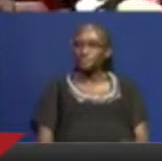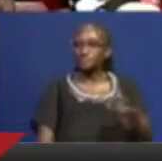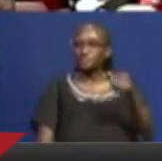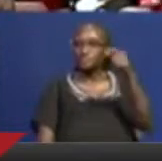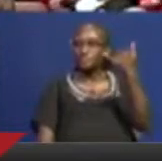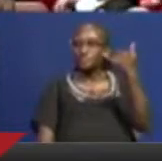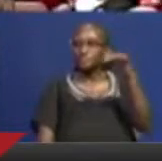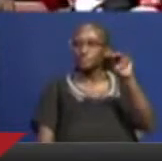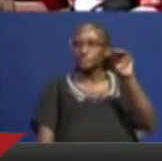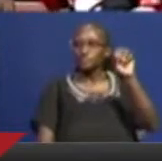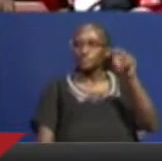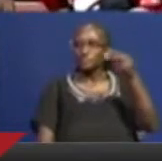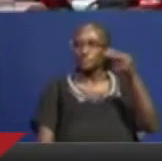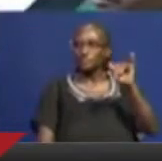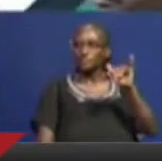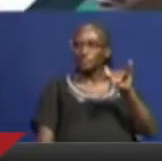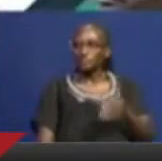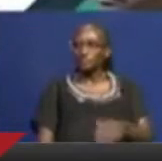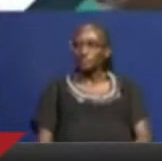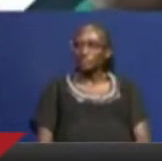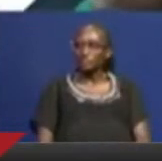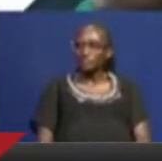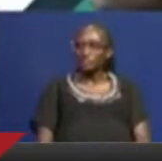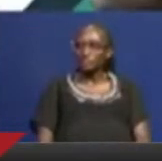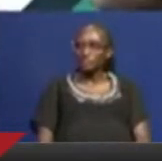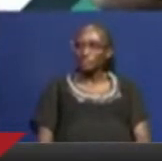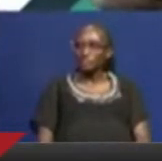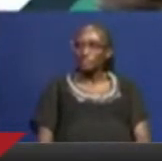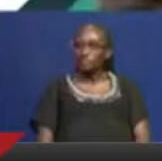Timothy Kipchumba Toroitich, Marakwet West.